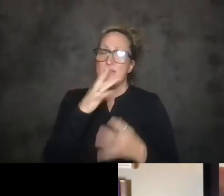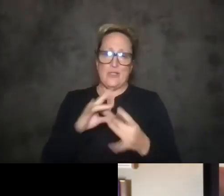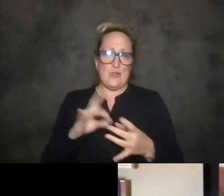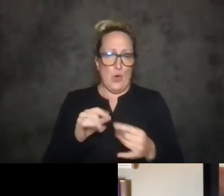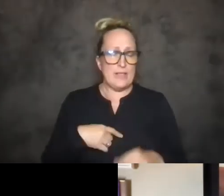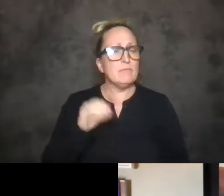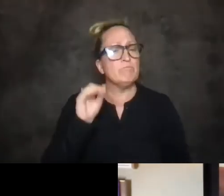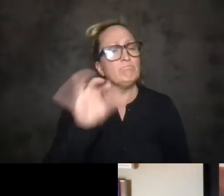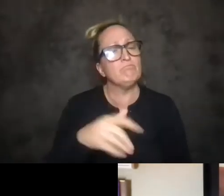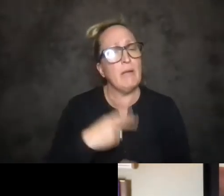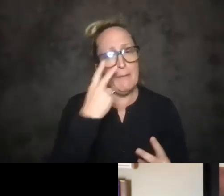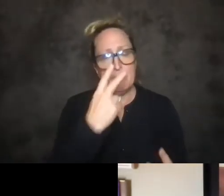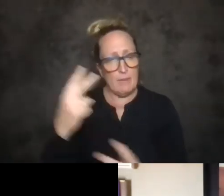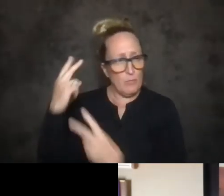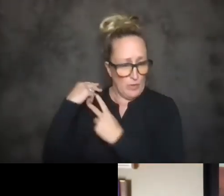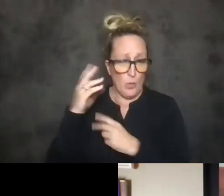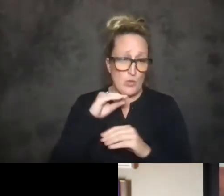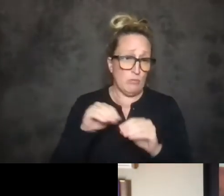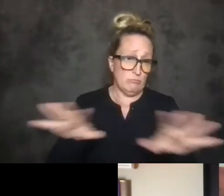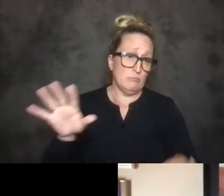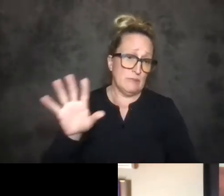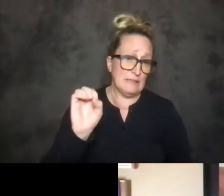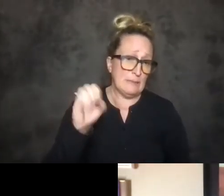in my memoir that will be out in September was